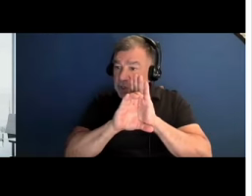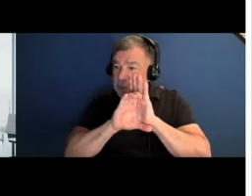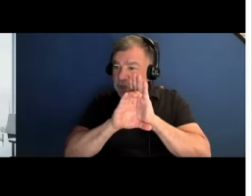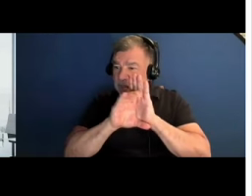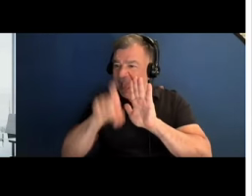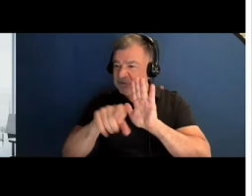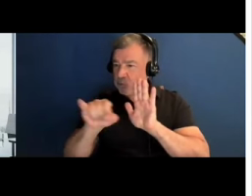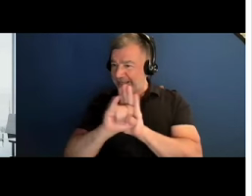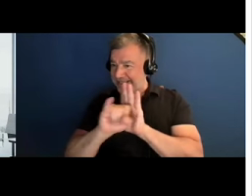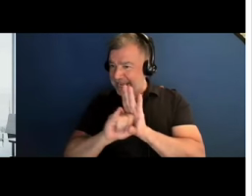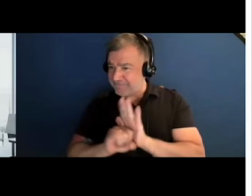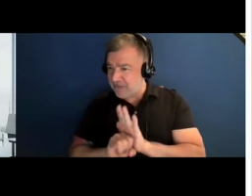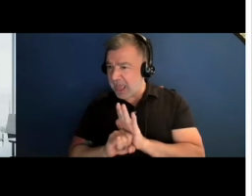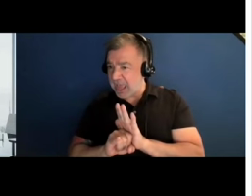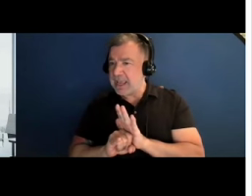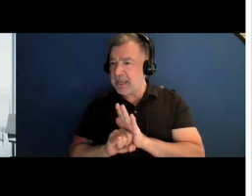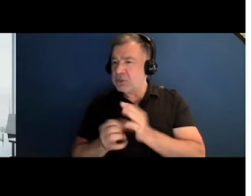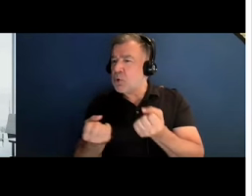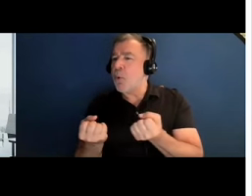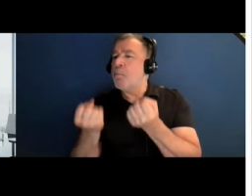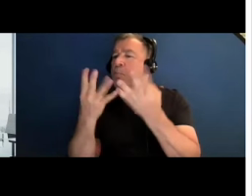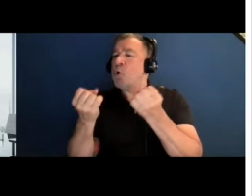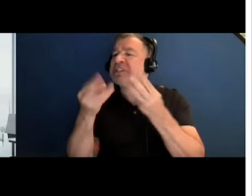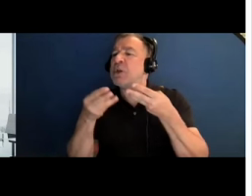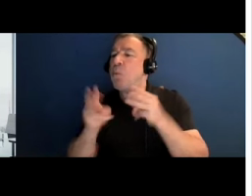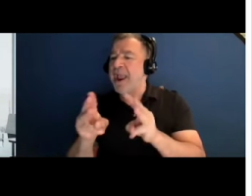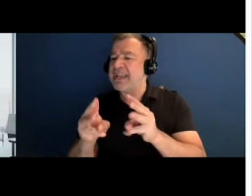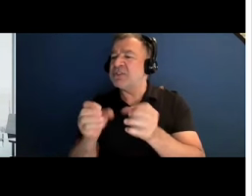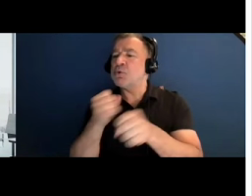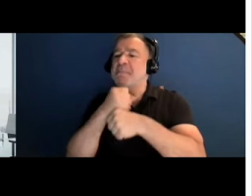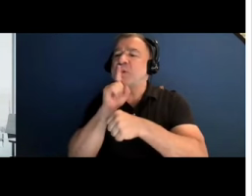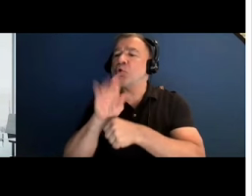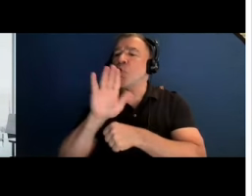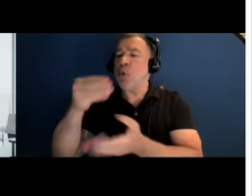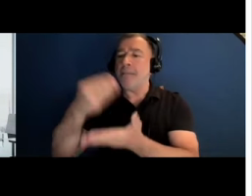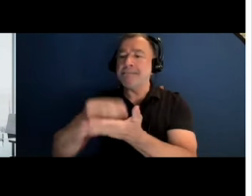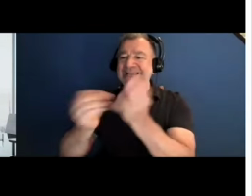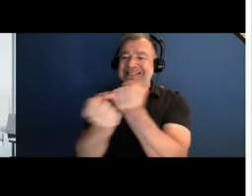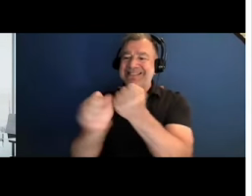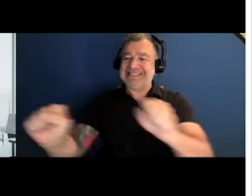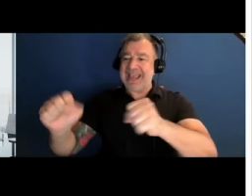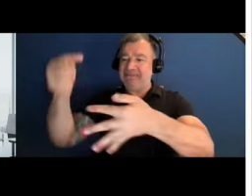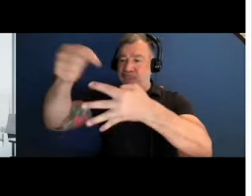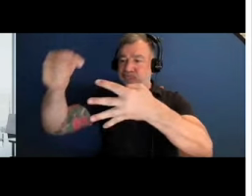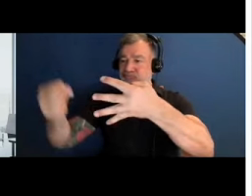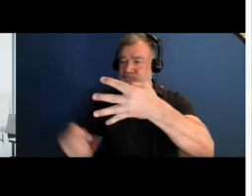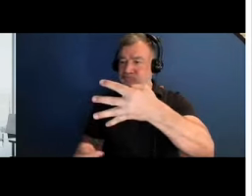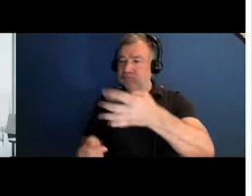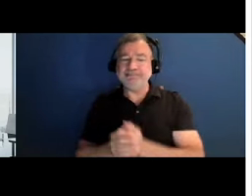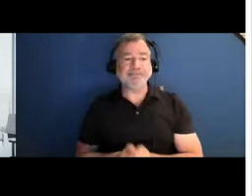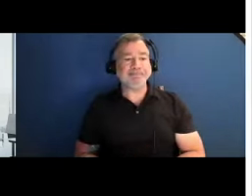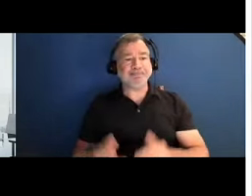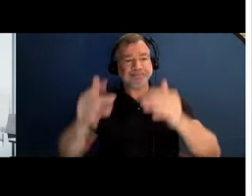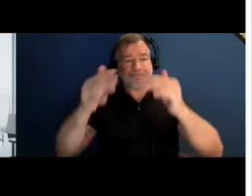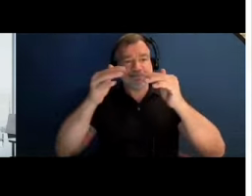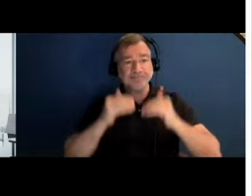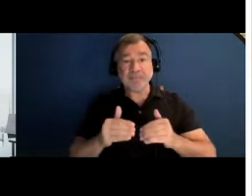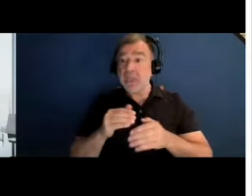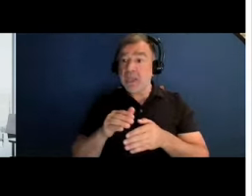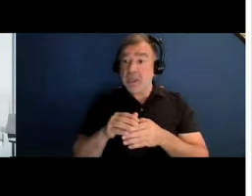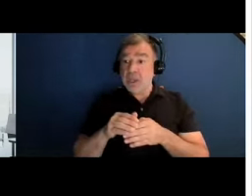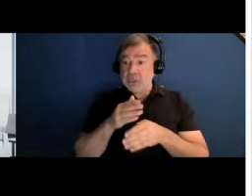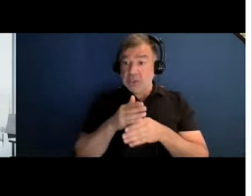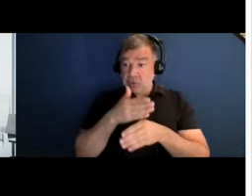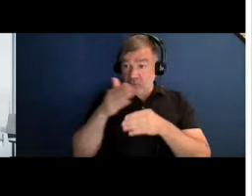slide, please. So step 6, completing the account. So we ask that you verify